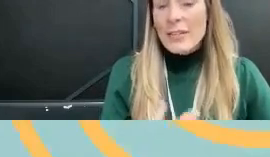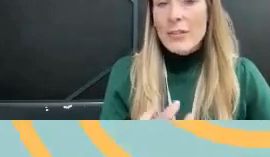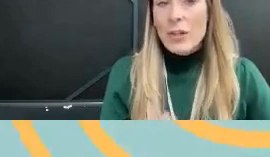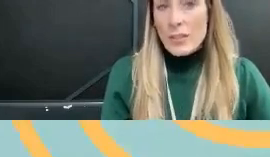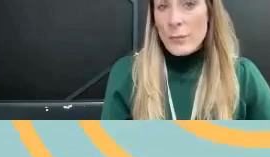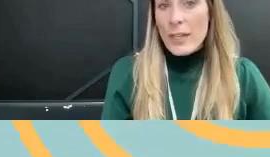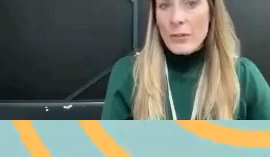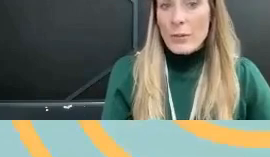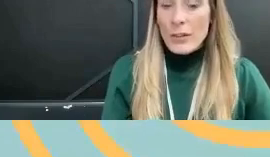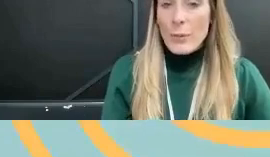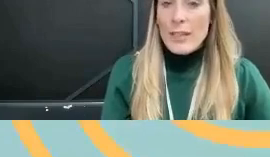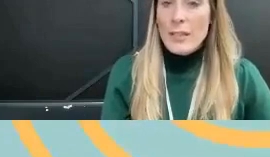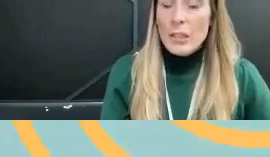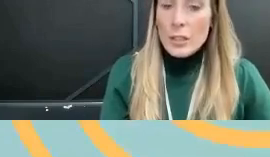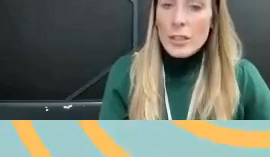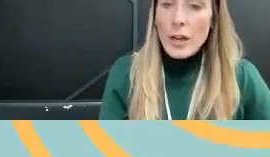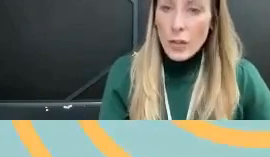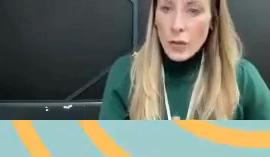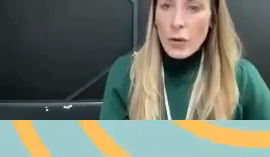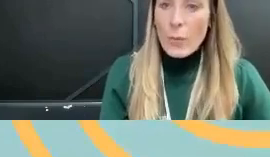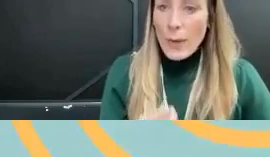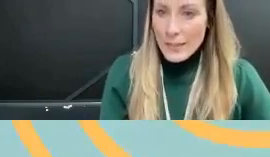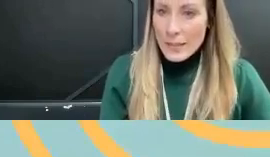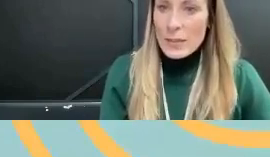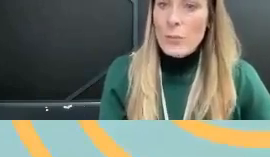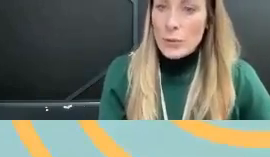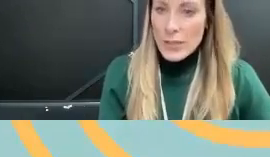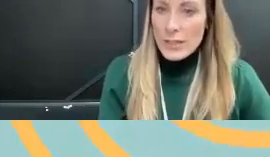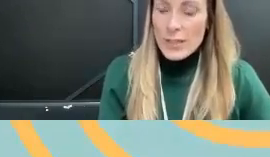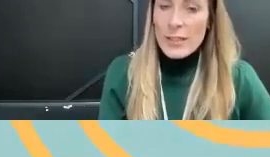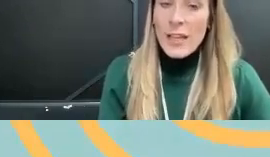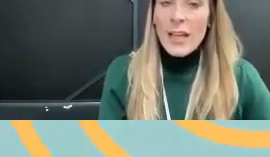the idea of cognitive behavioral therapy is to look at our thought